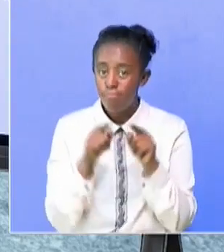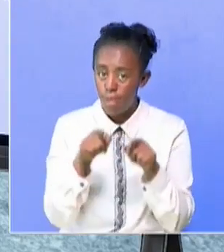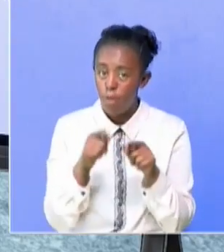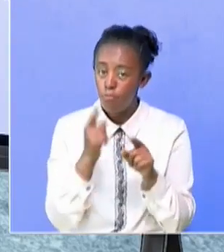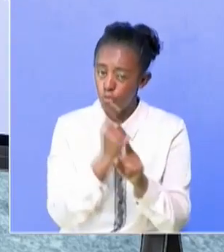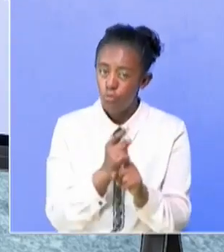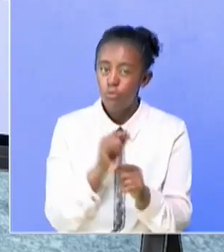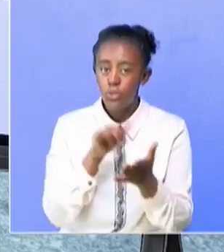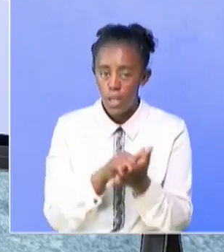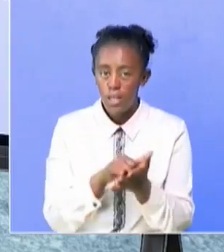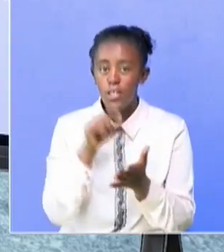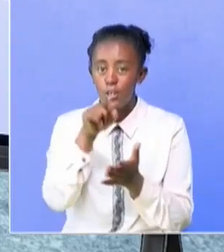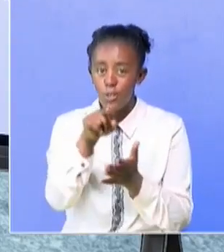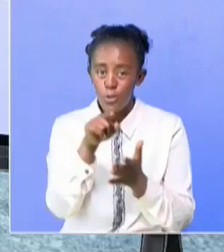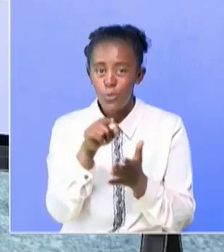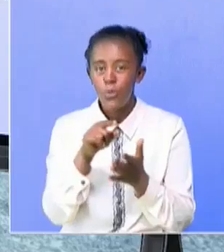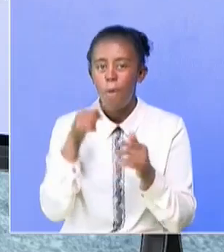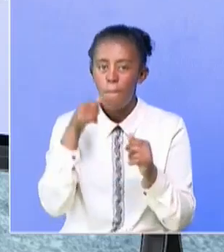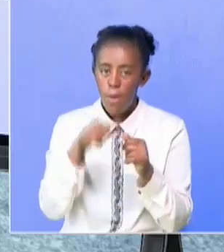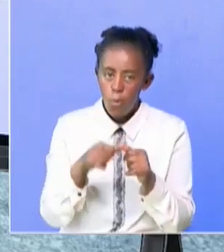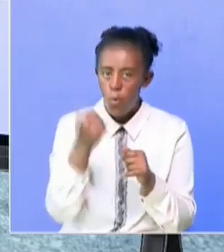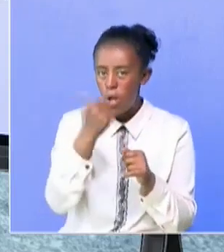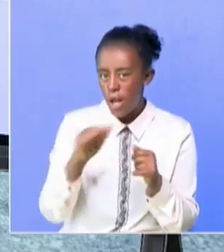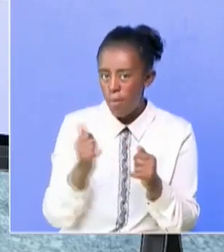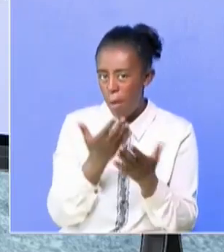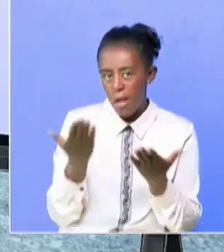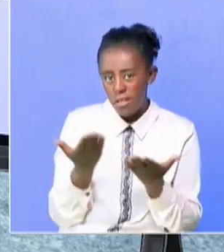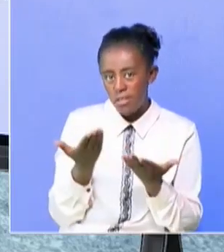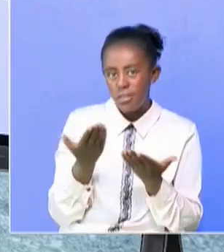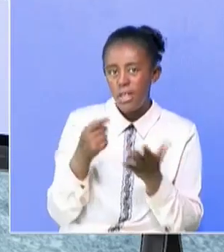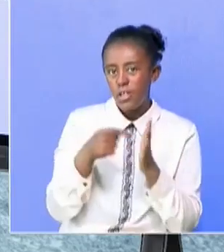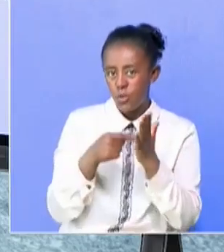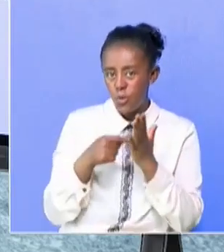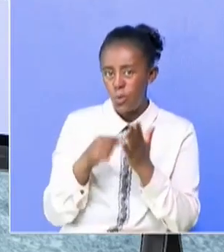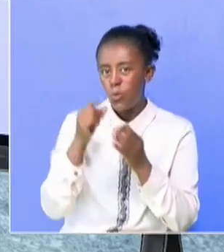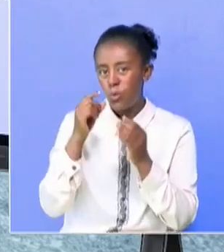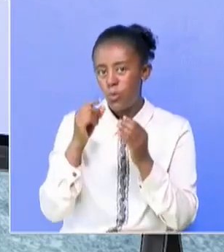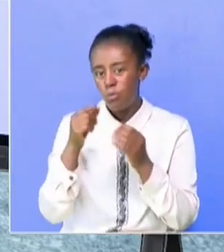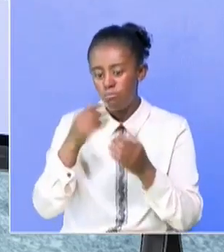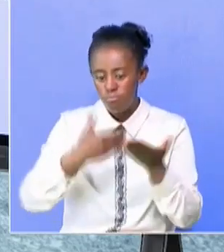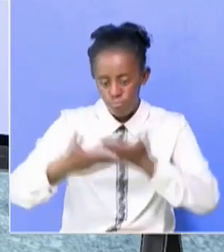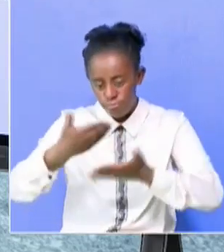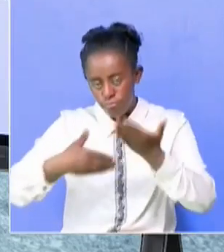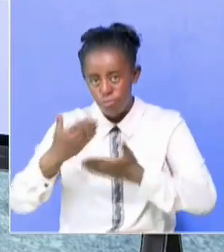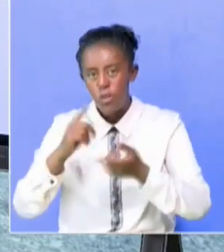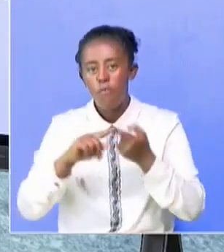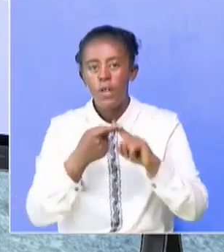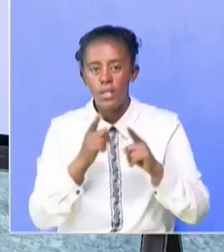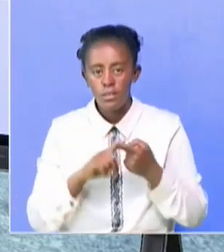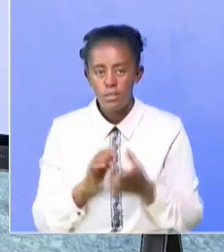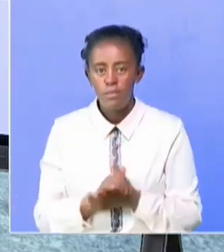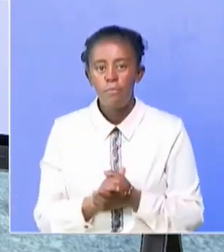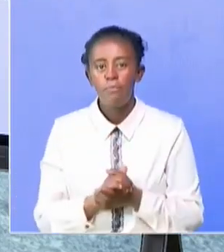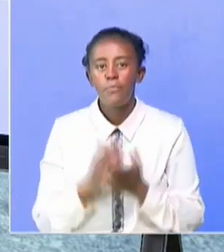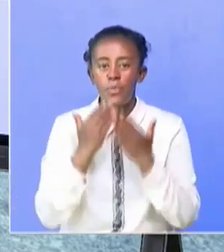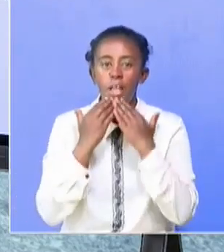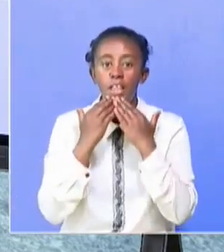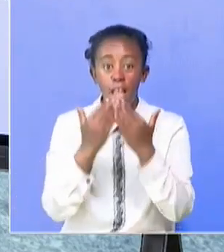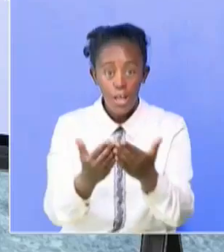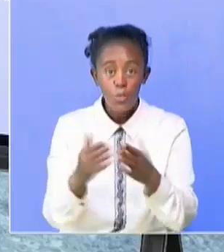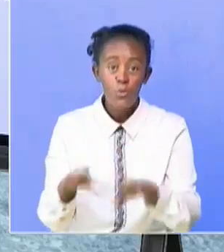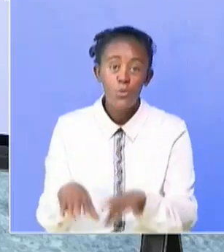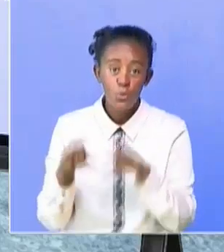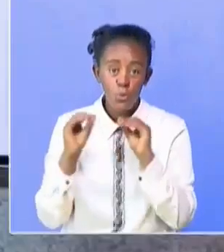that you'll write a memo to anybody else and show each other to your friends. Thank you,